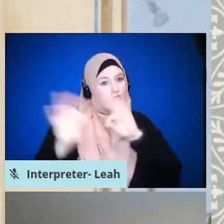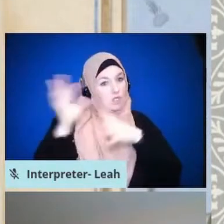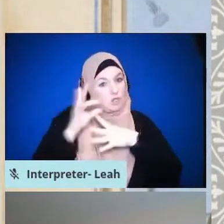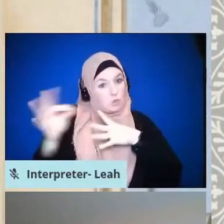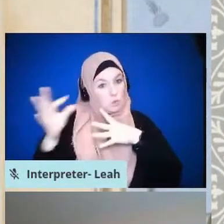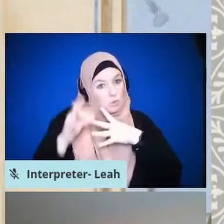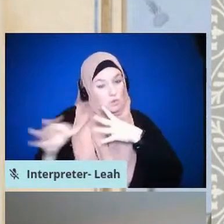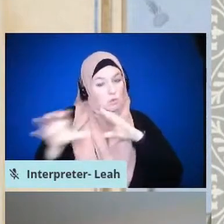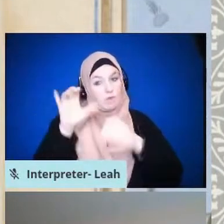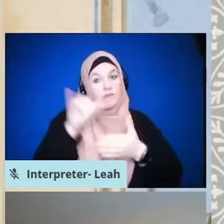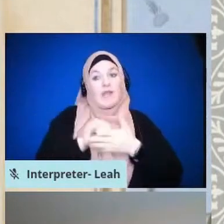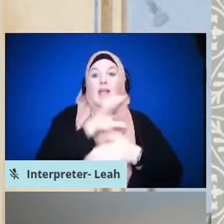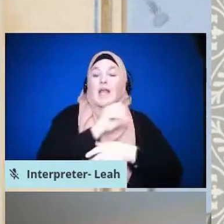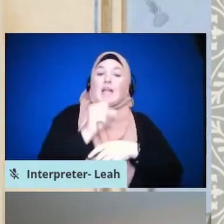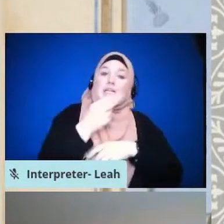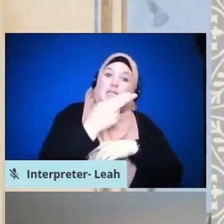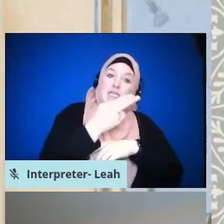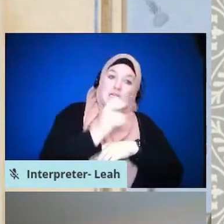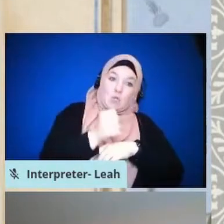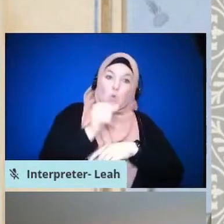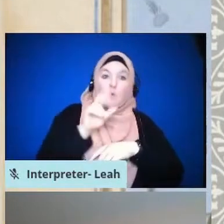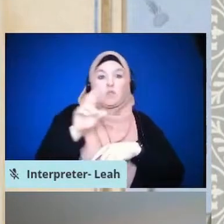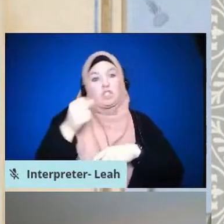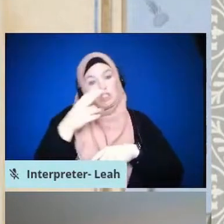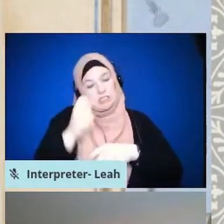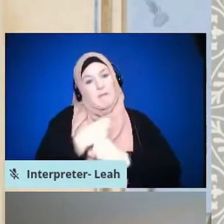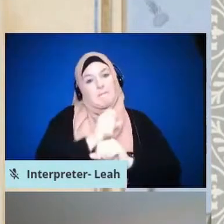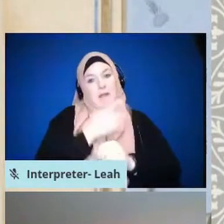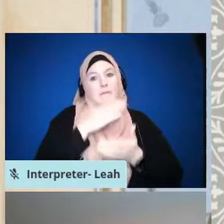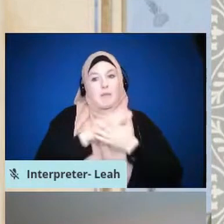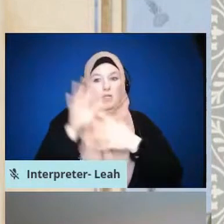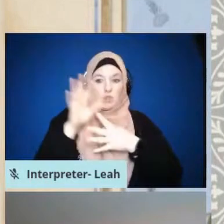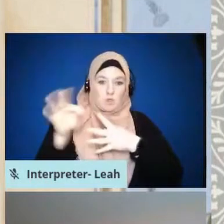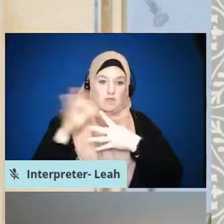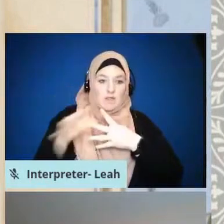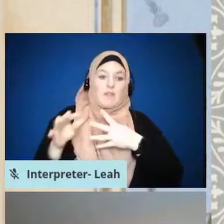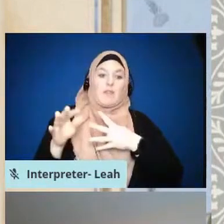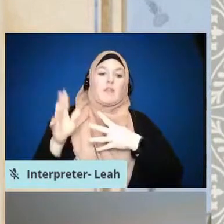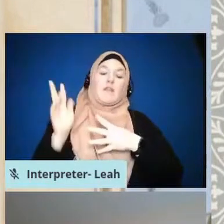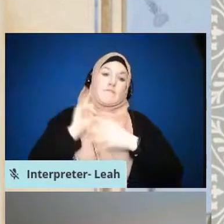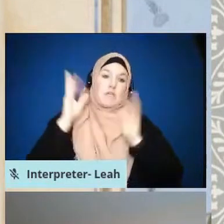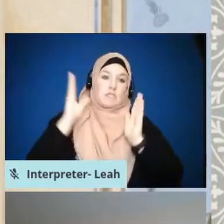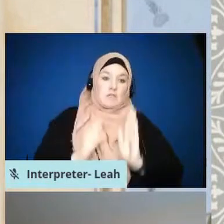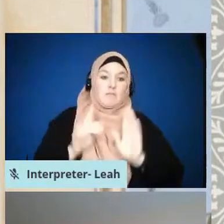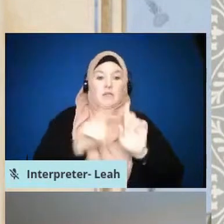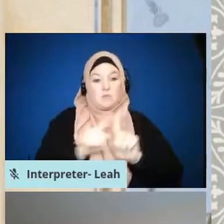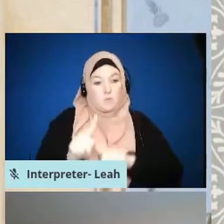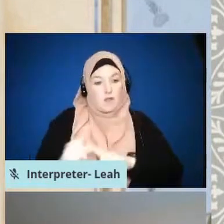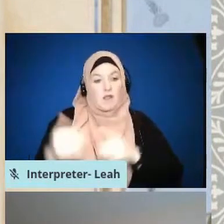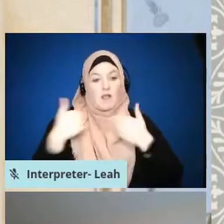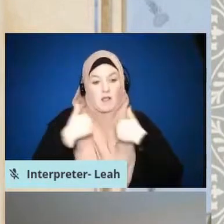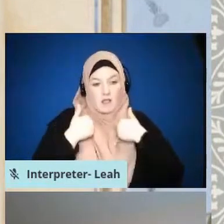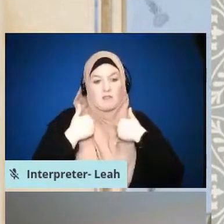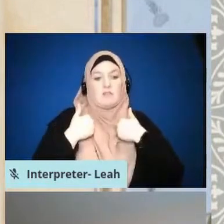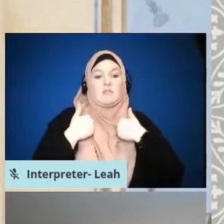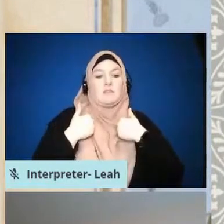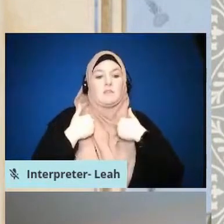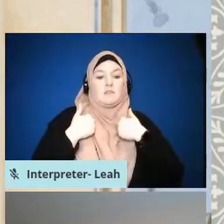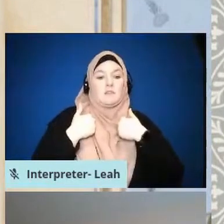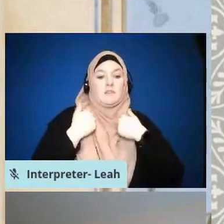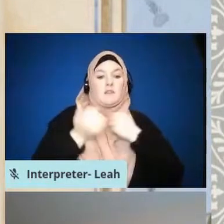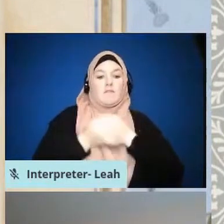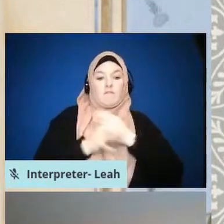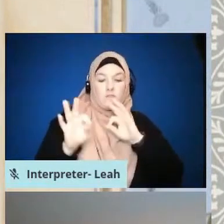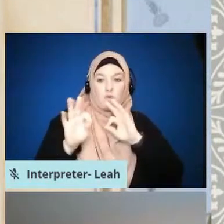choice, and he or she made the bad choice. The victim as well has the privilege of